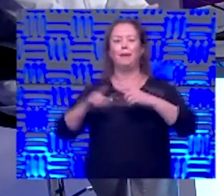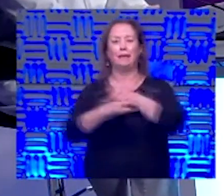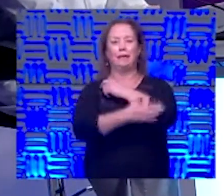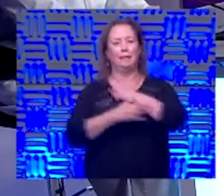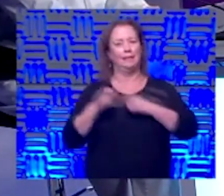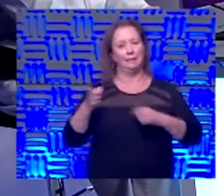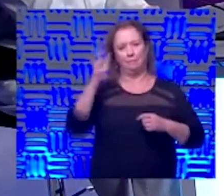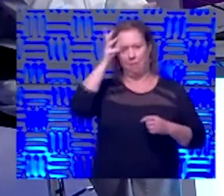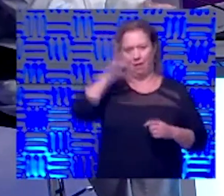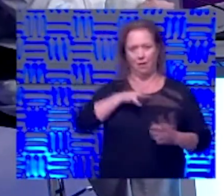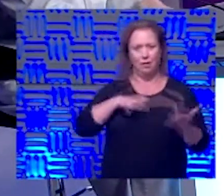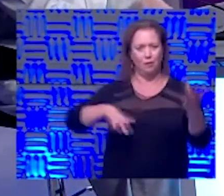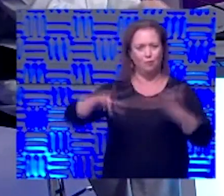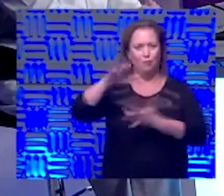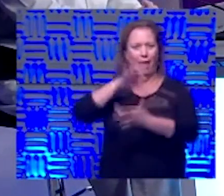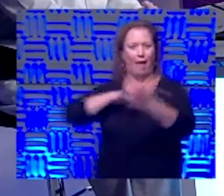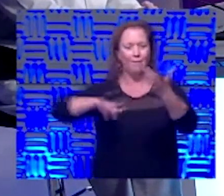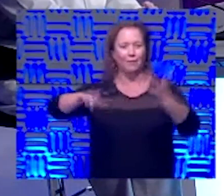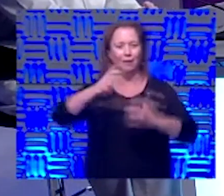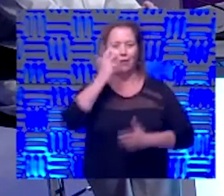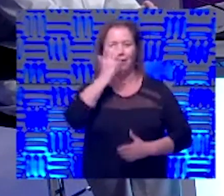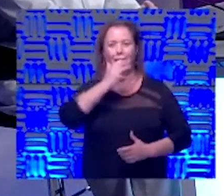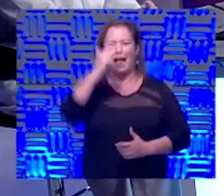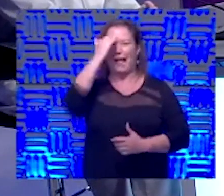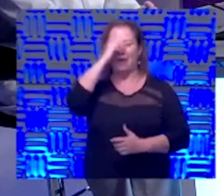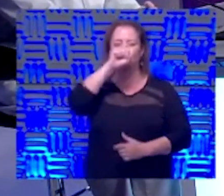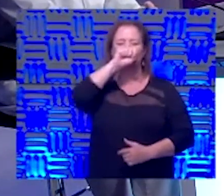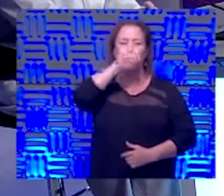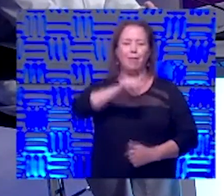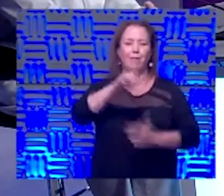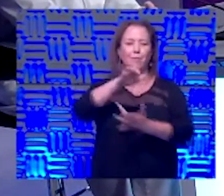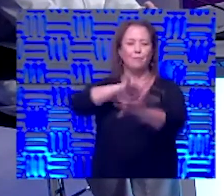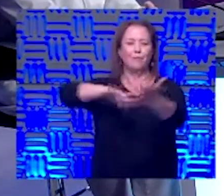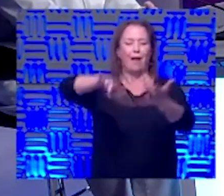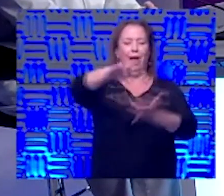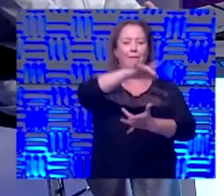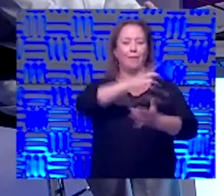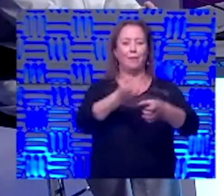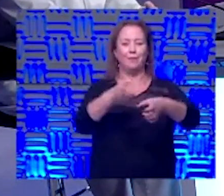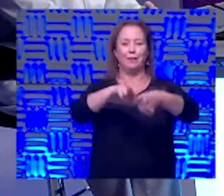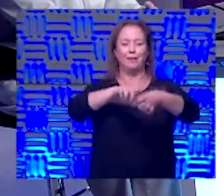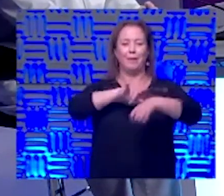does. I know you love to travel all around the world, and you love to get